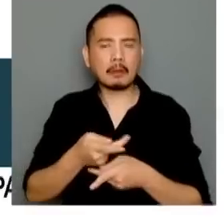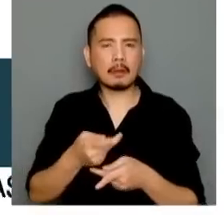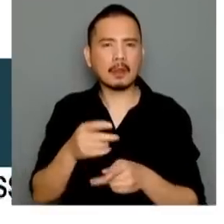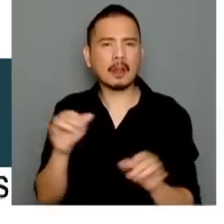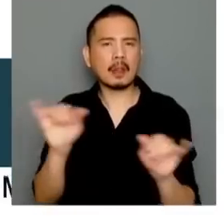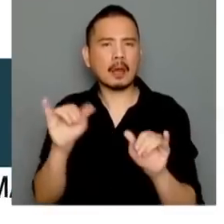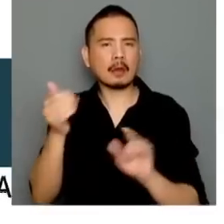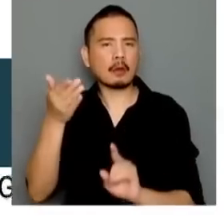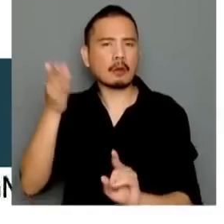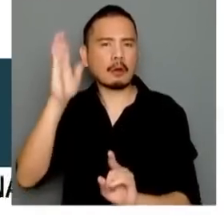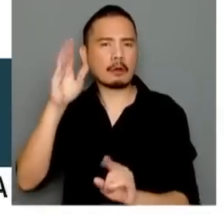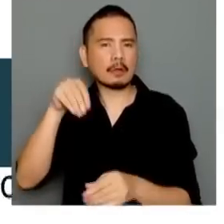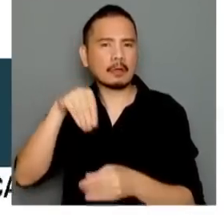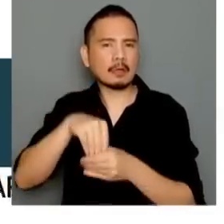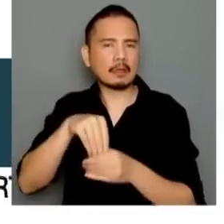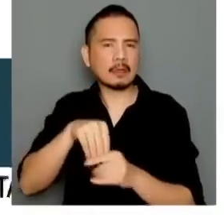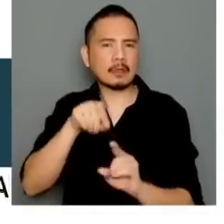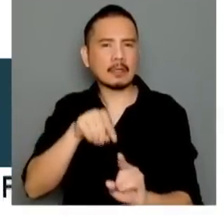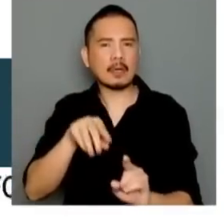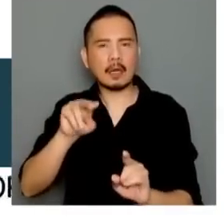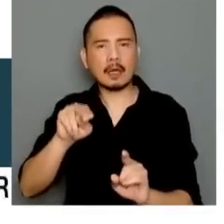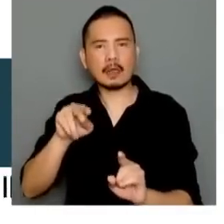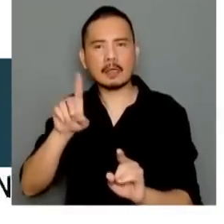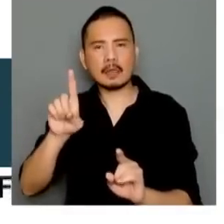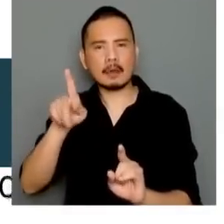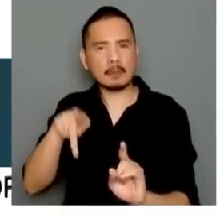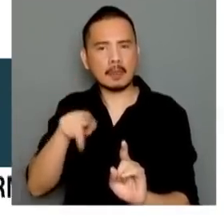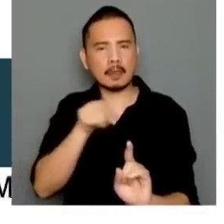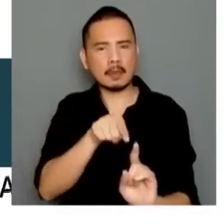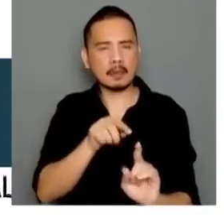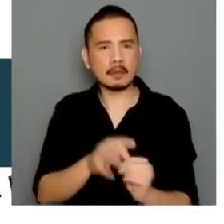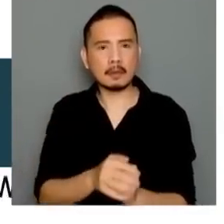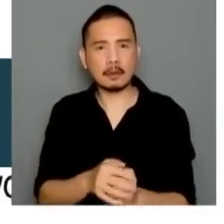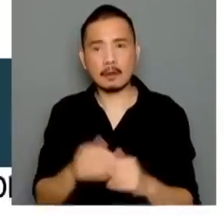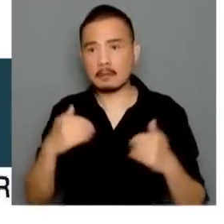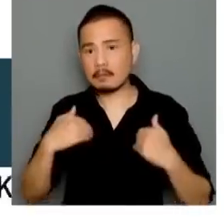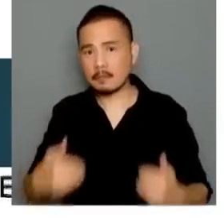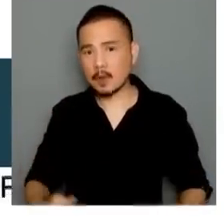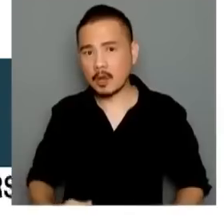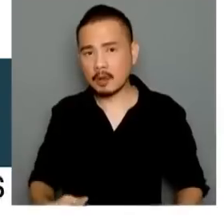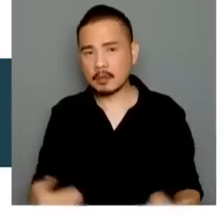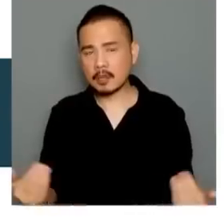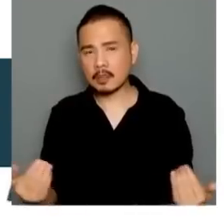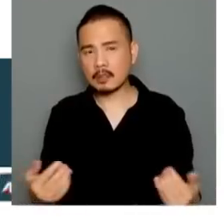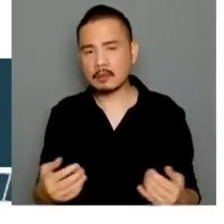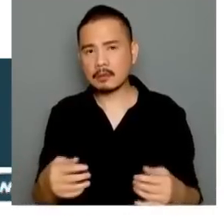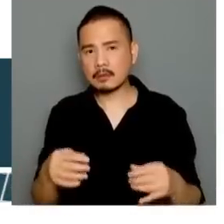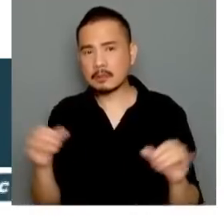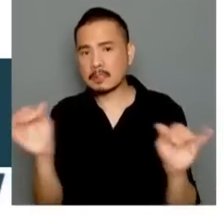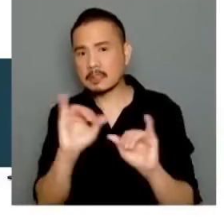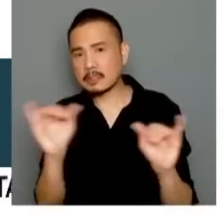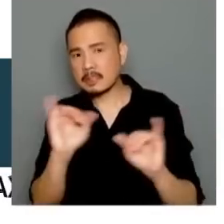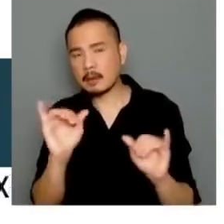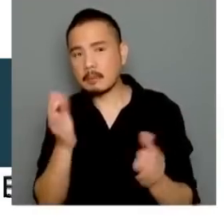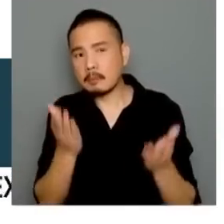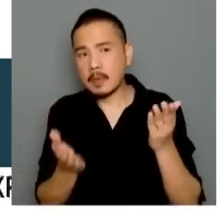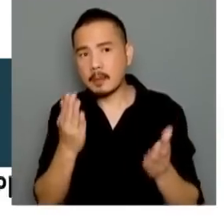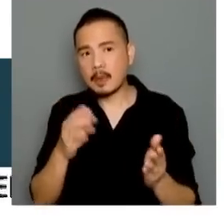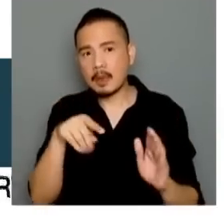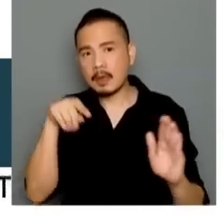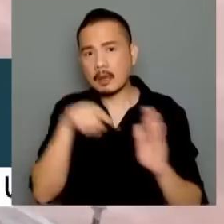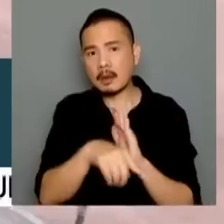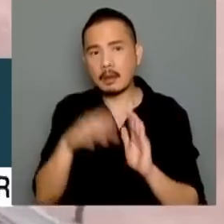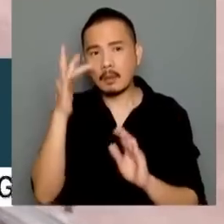these cadavers have anything to do with how things were run under Bantag's watch?